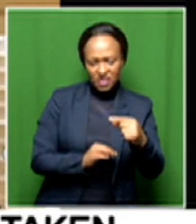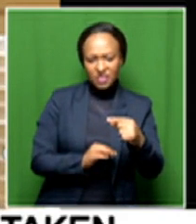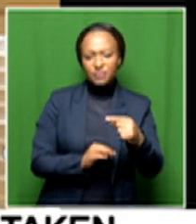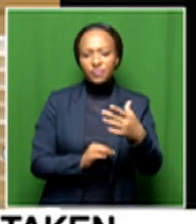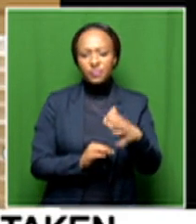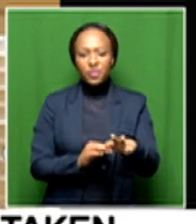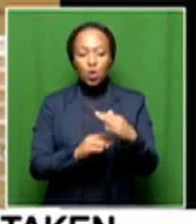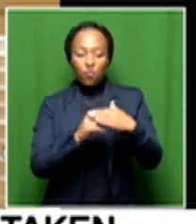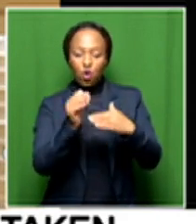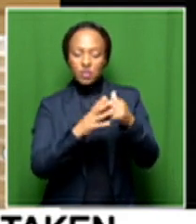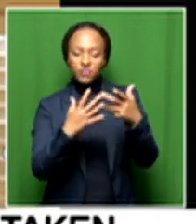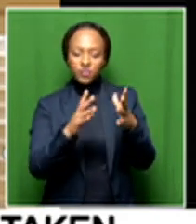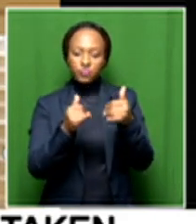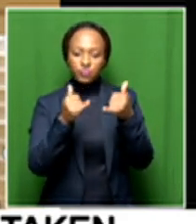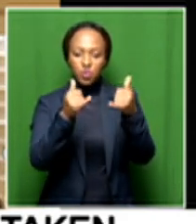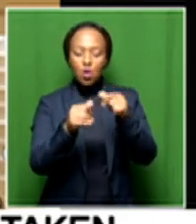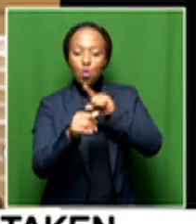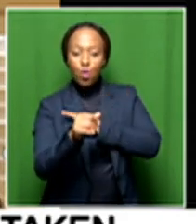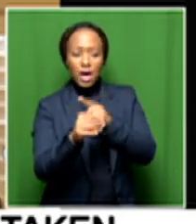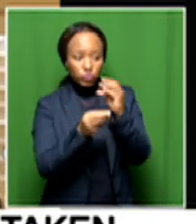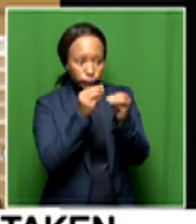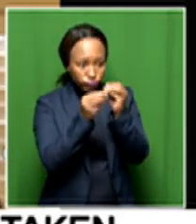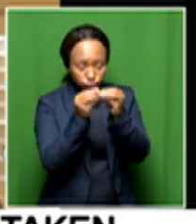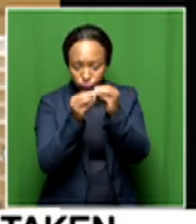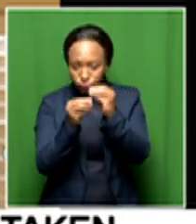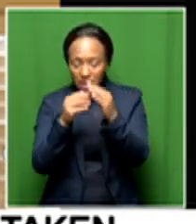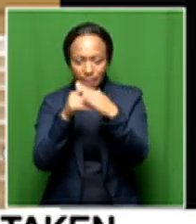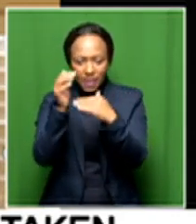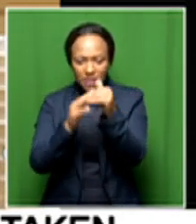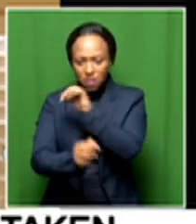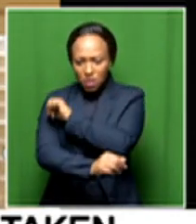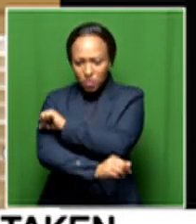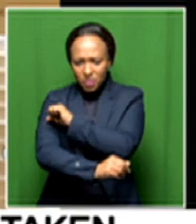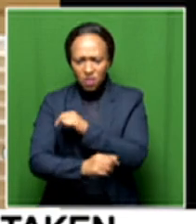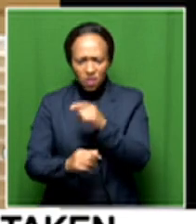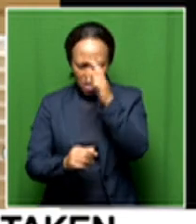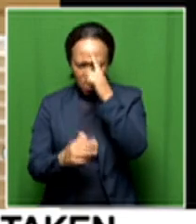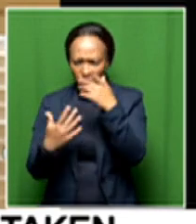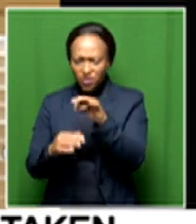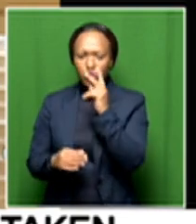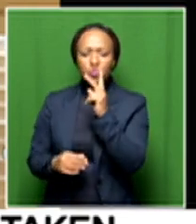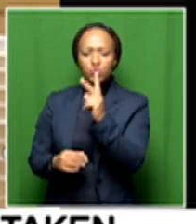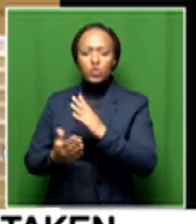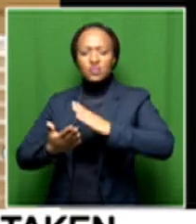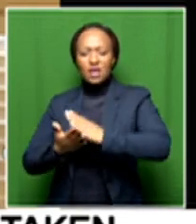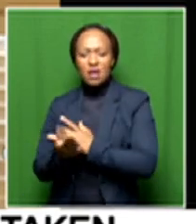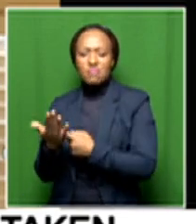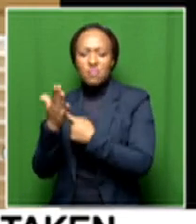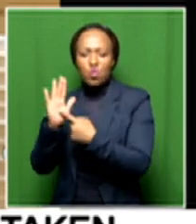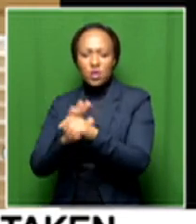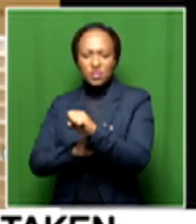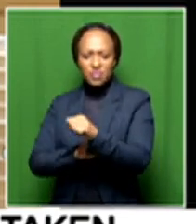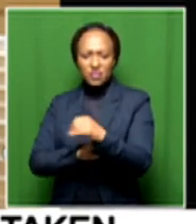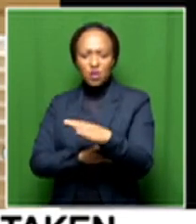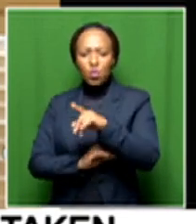to the construction, which was awarded in order to maintain some of the facilities. And I think you've seen it and flighted some of these things as SABC,